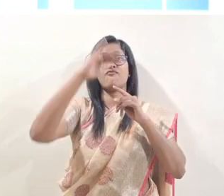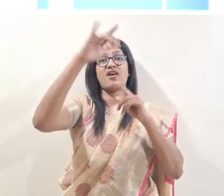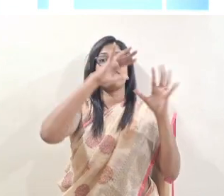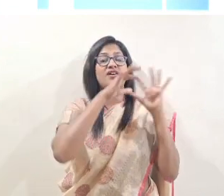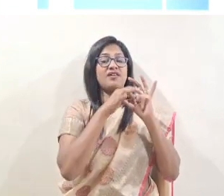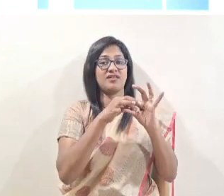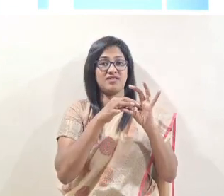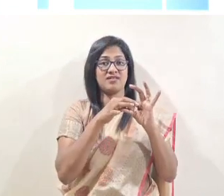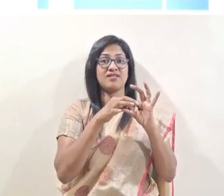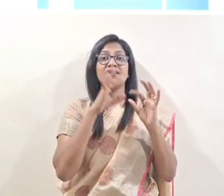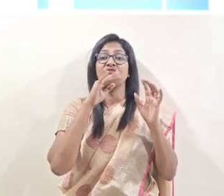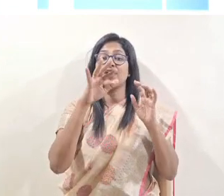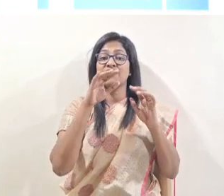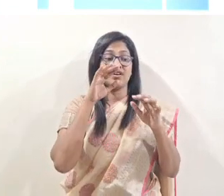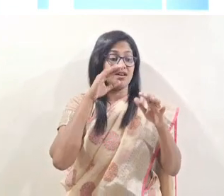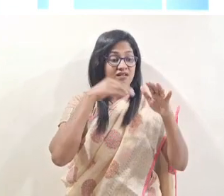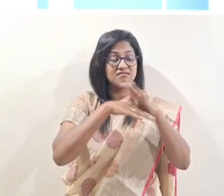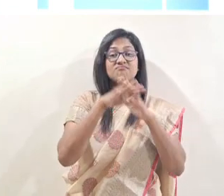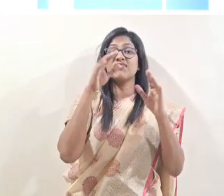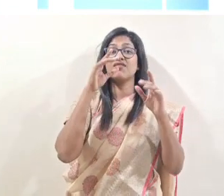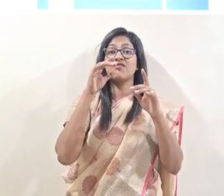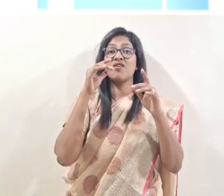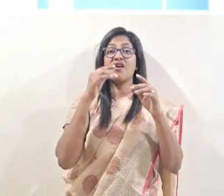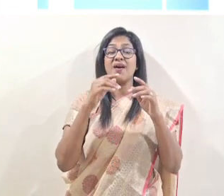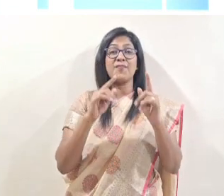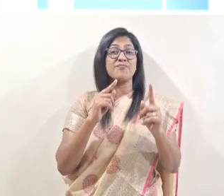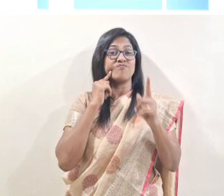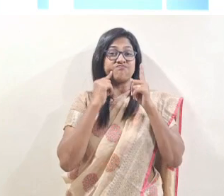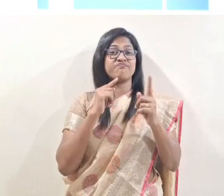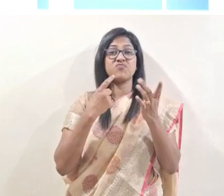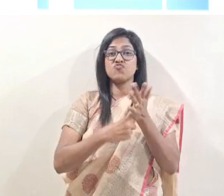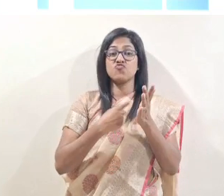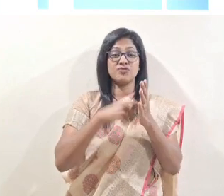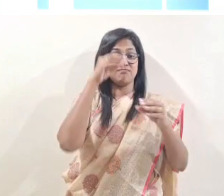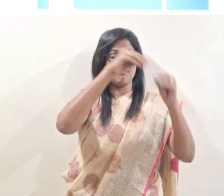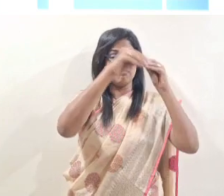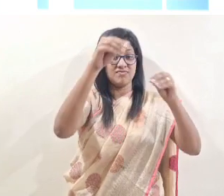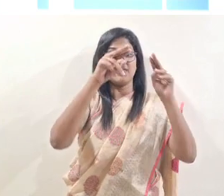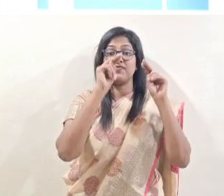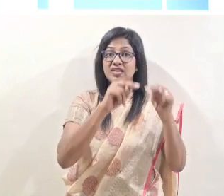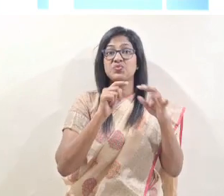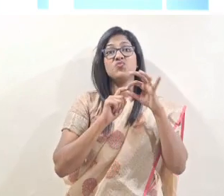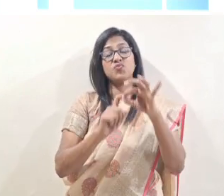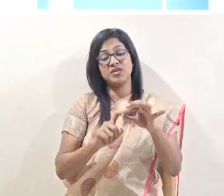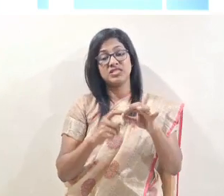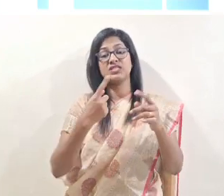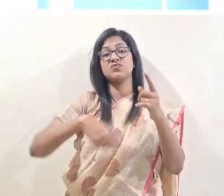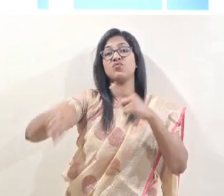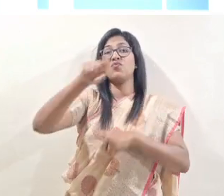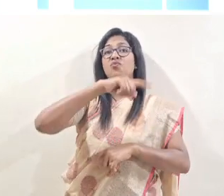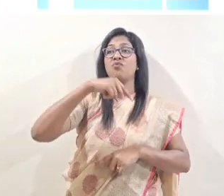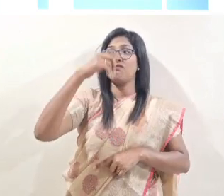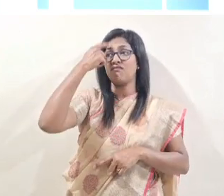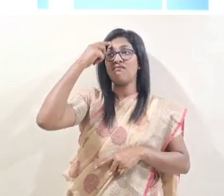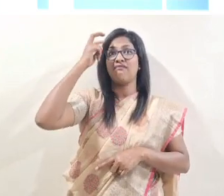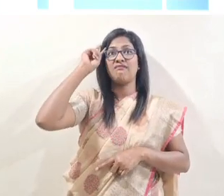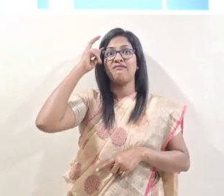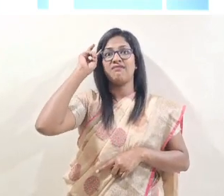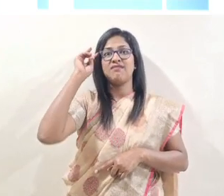of encryption it is required? So that is a question which would be uppermost in everybody's